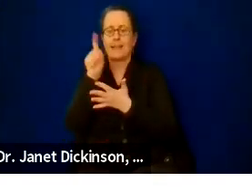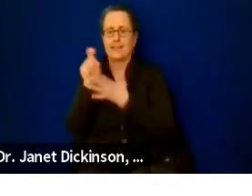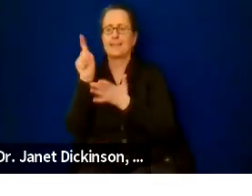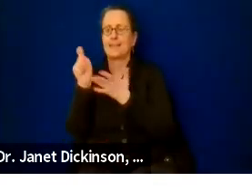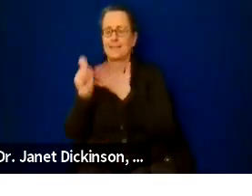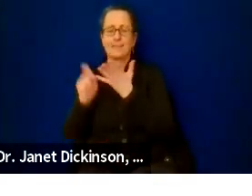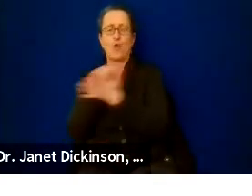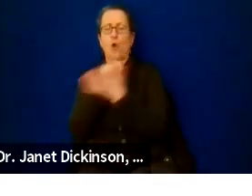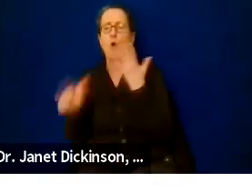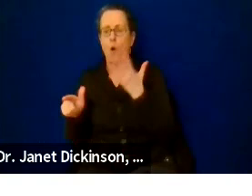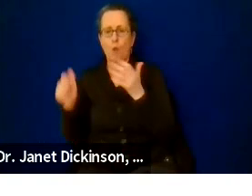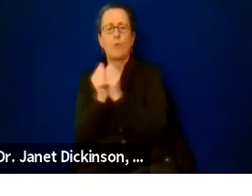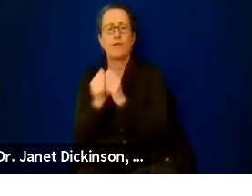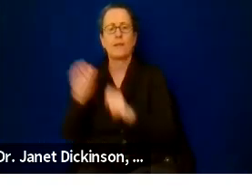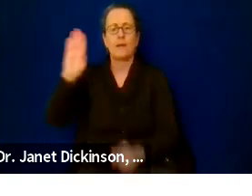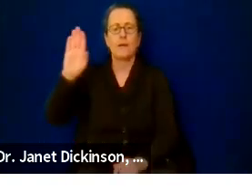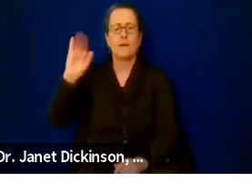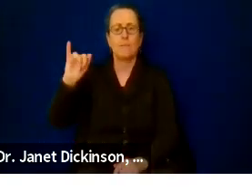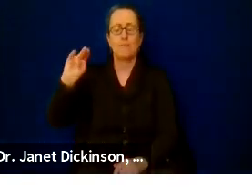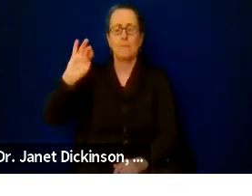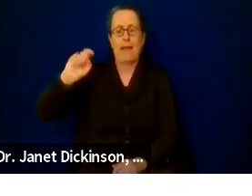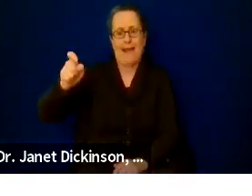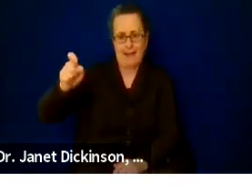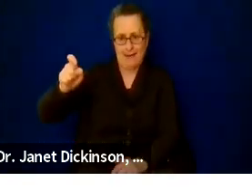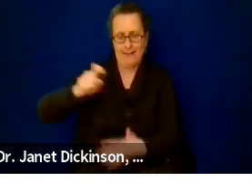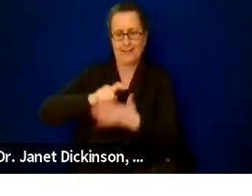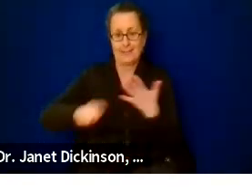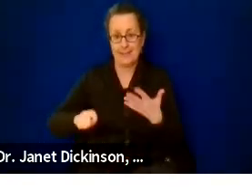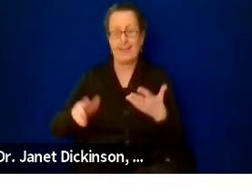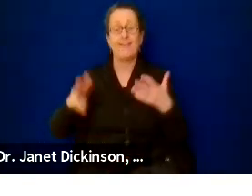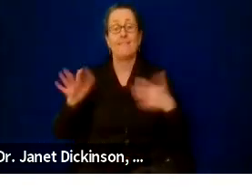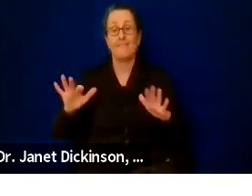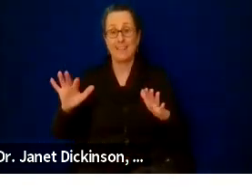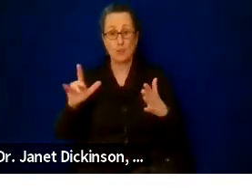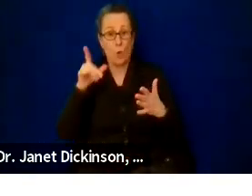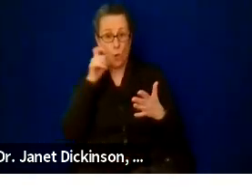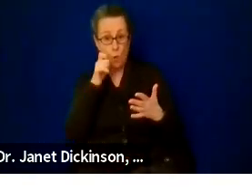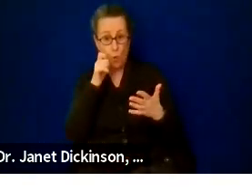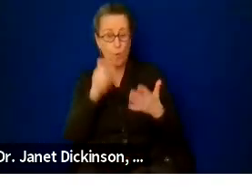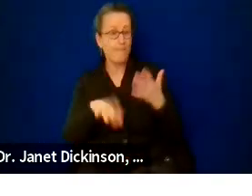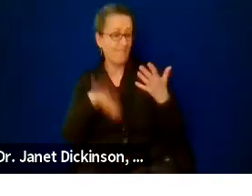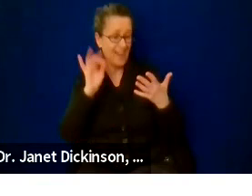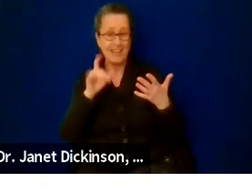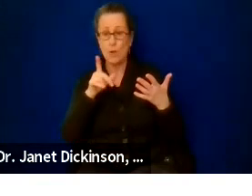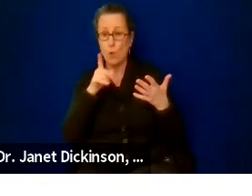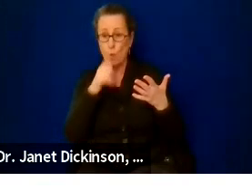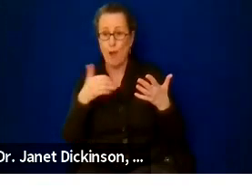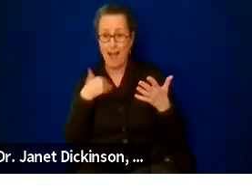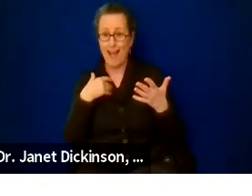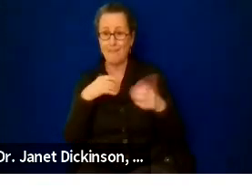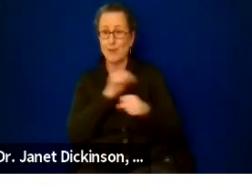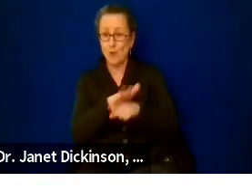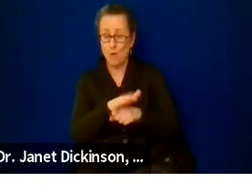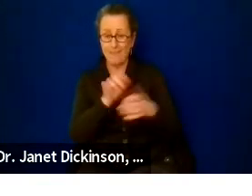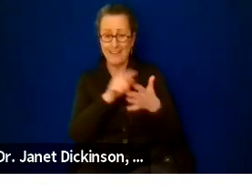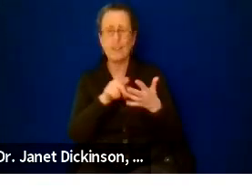And then there will be contact tracing for anybody who might have had contact with a student or a staff member who tested